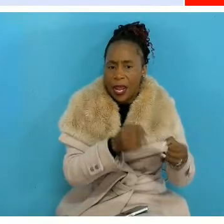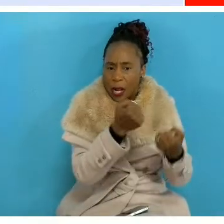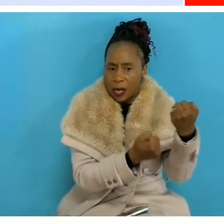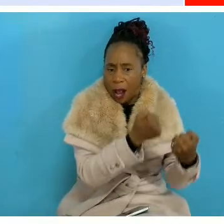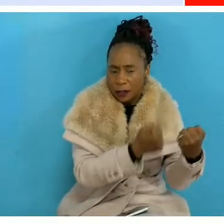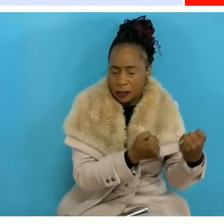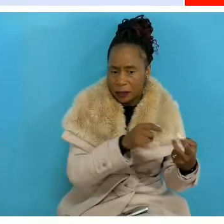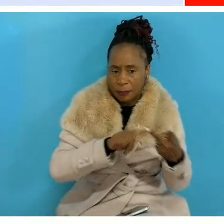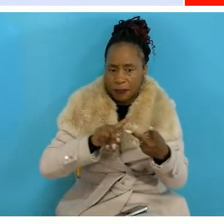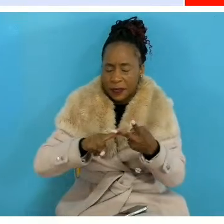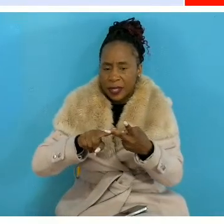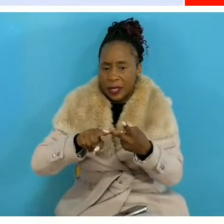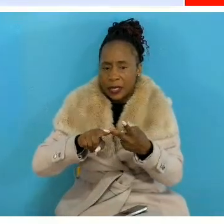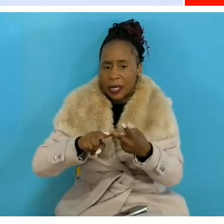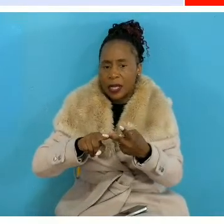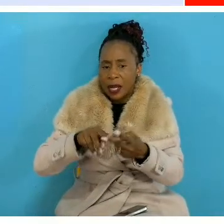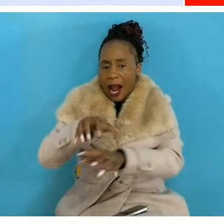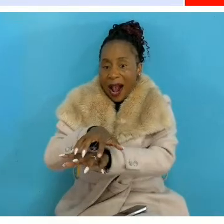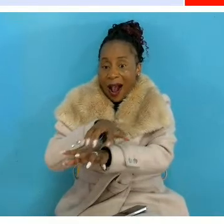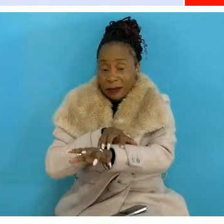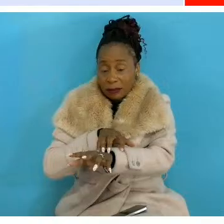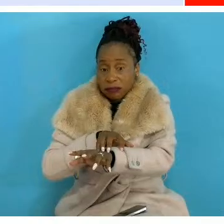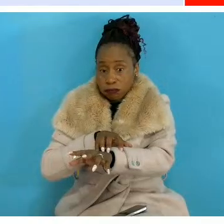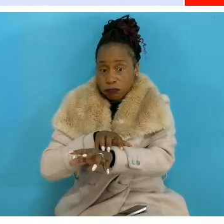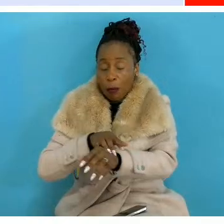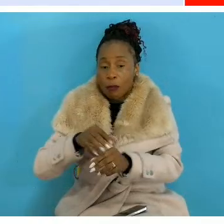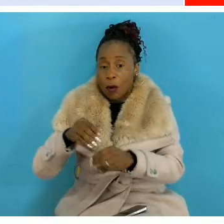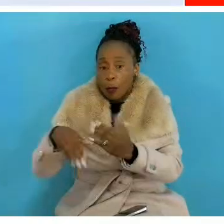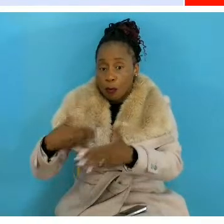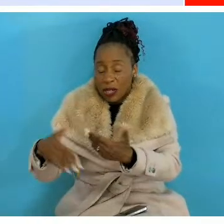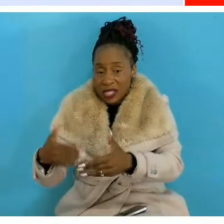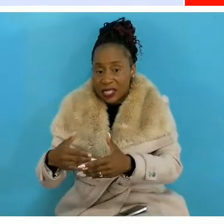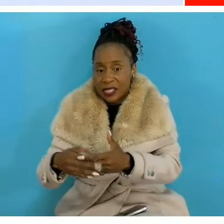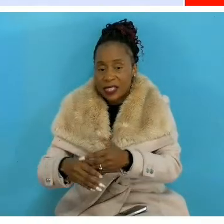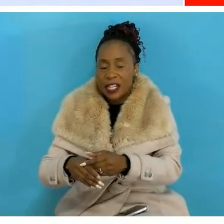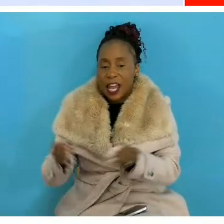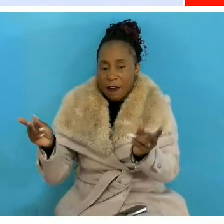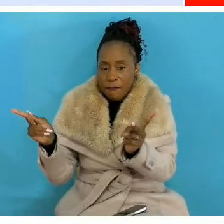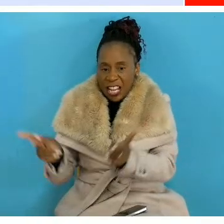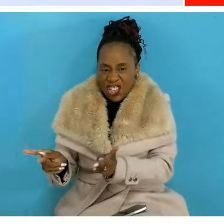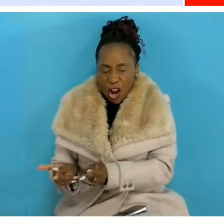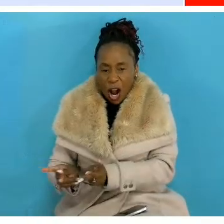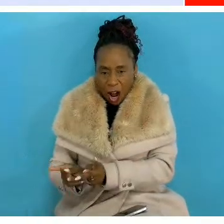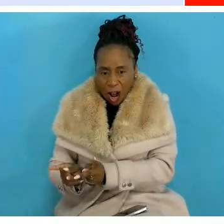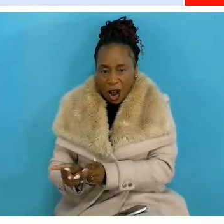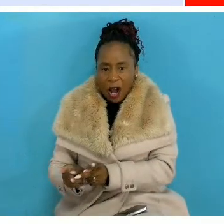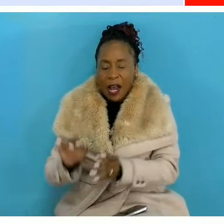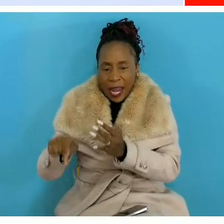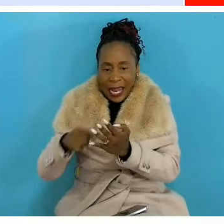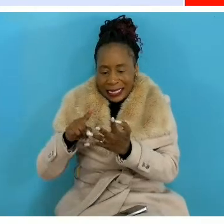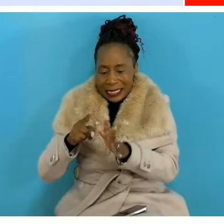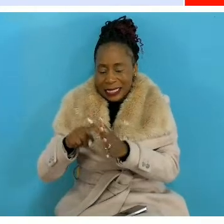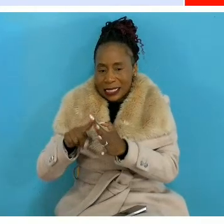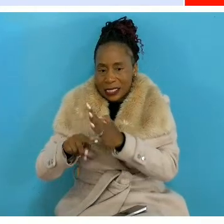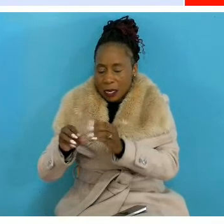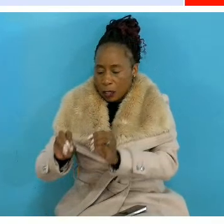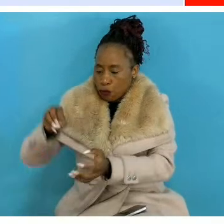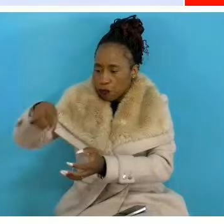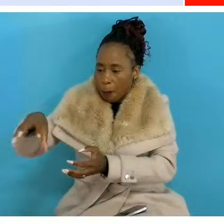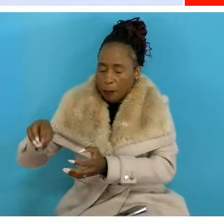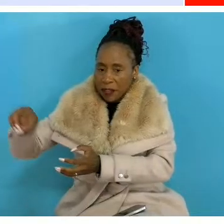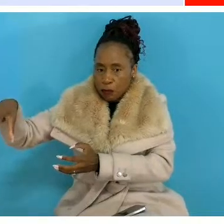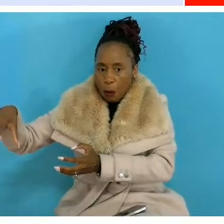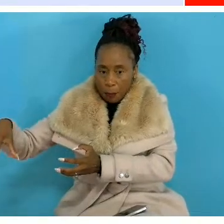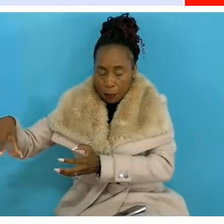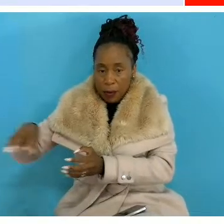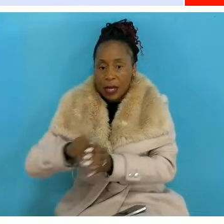agro-processing, furniture, and last mile delivery. We've put through a slide there